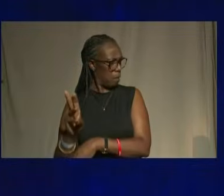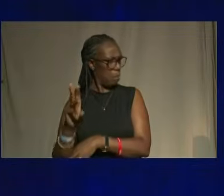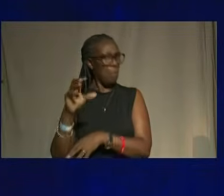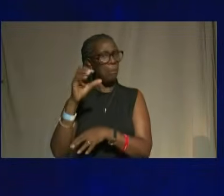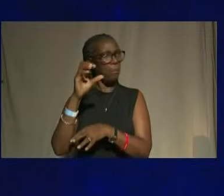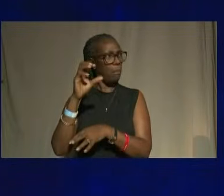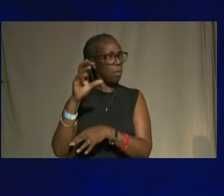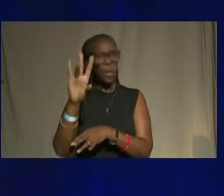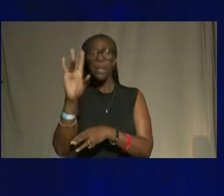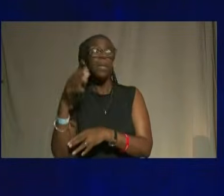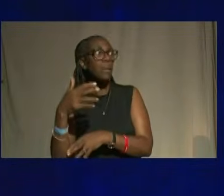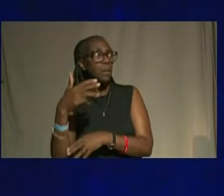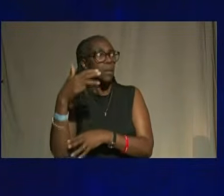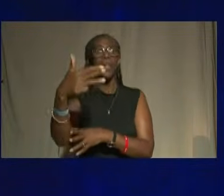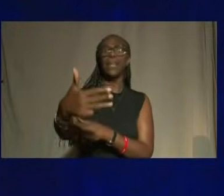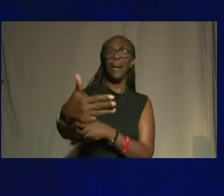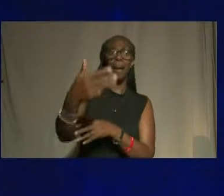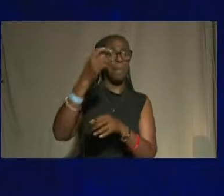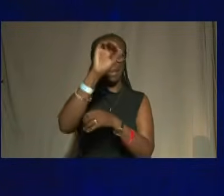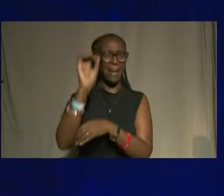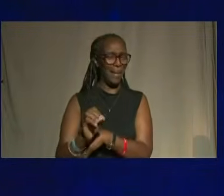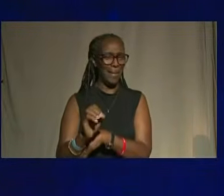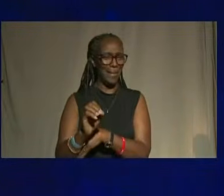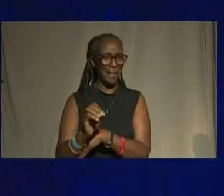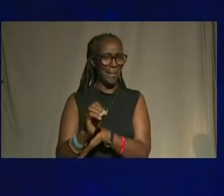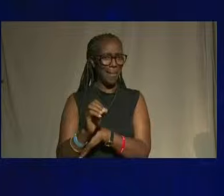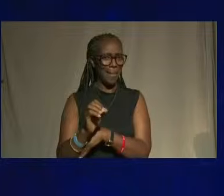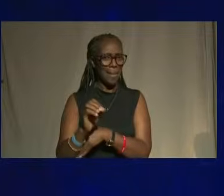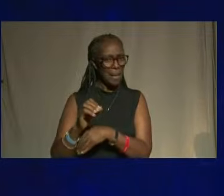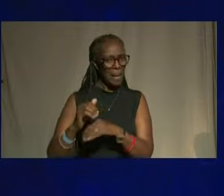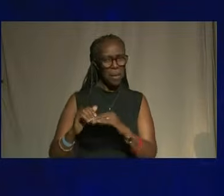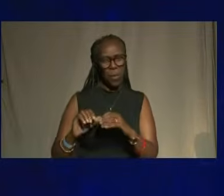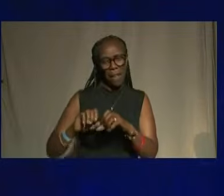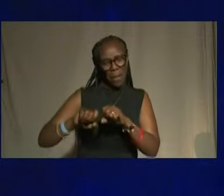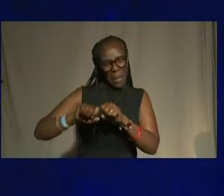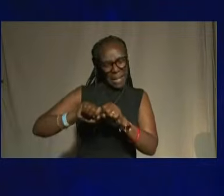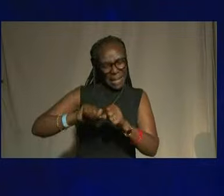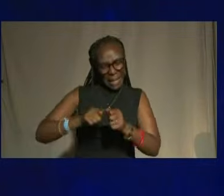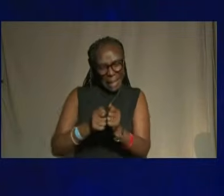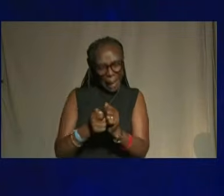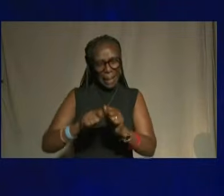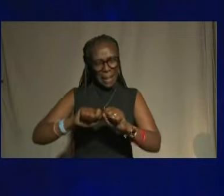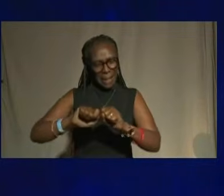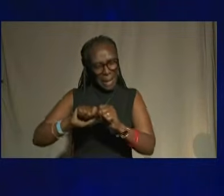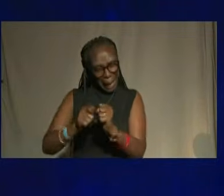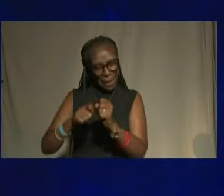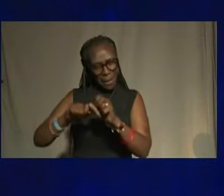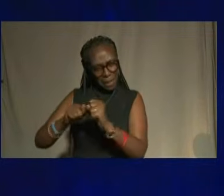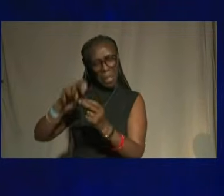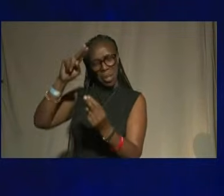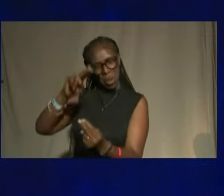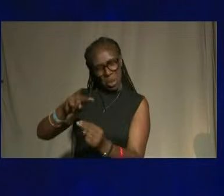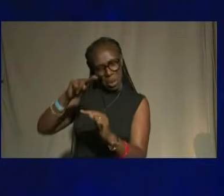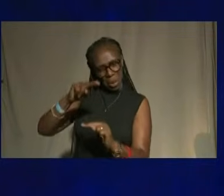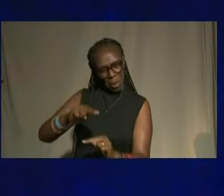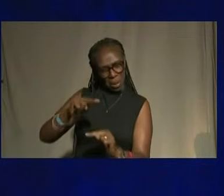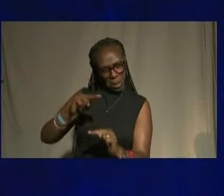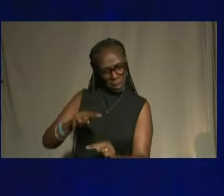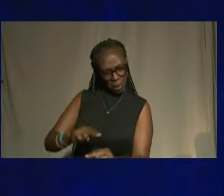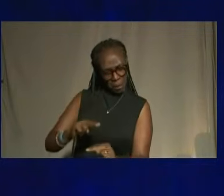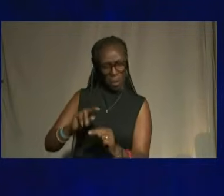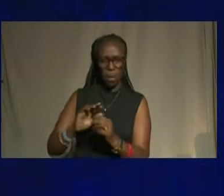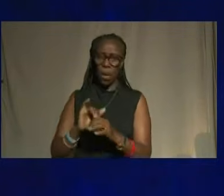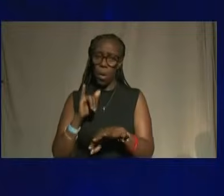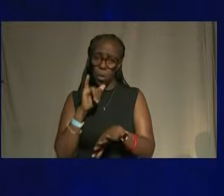a generation of belt tightening. It is time that our nurses, our teachers,